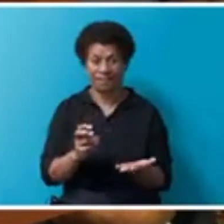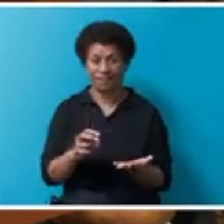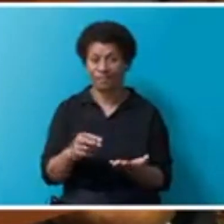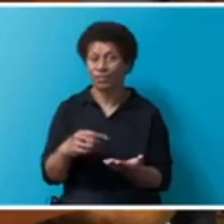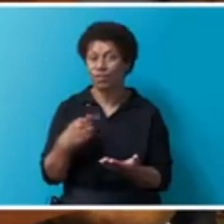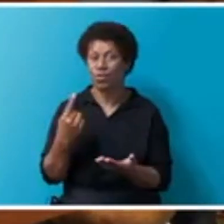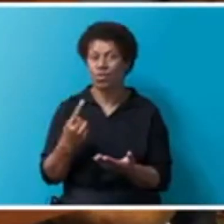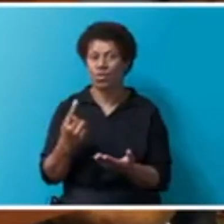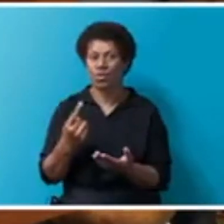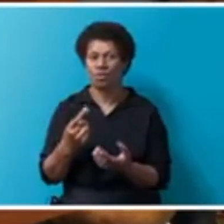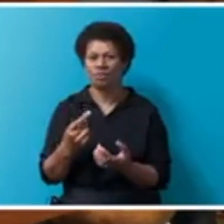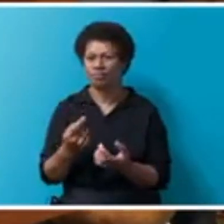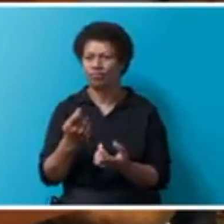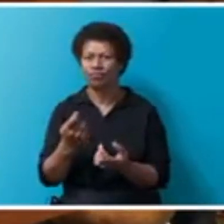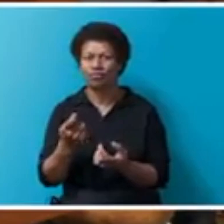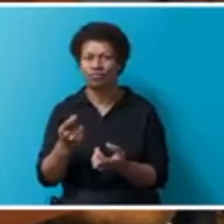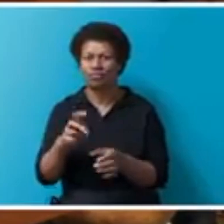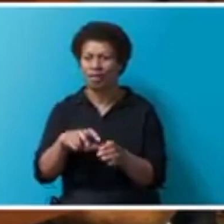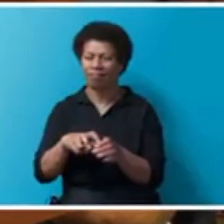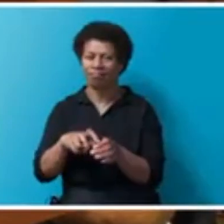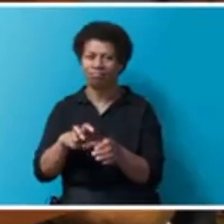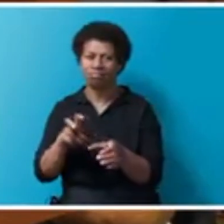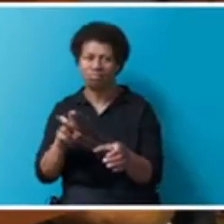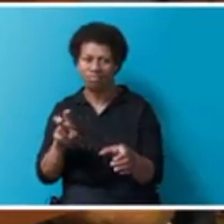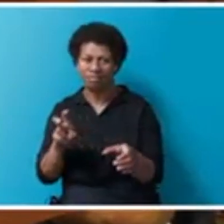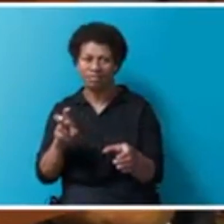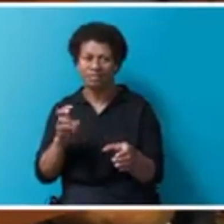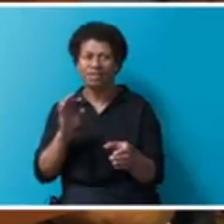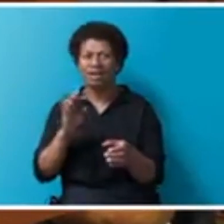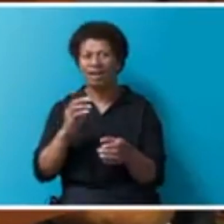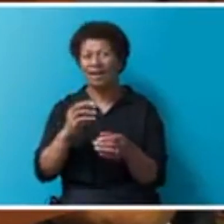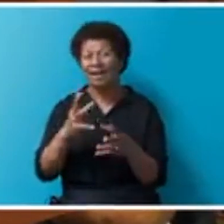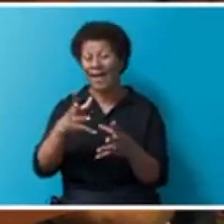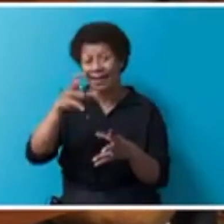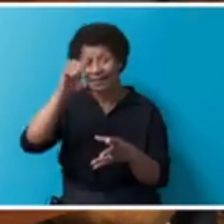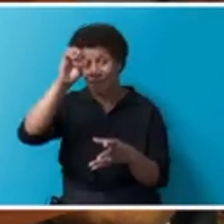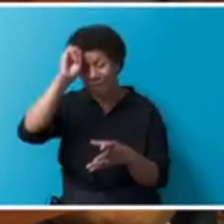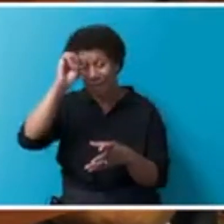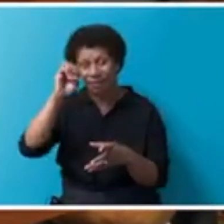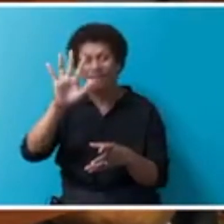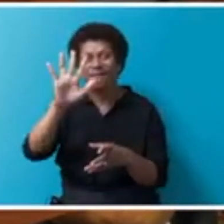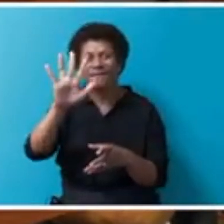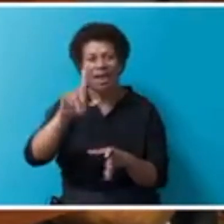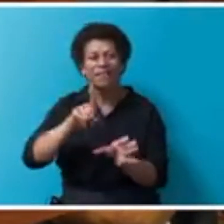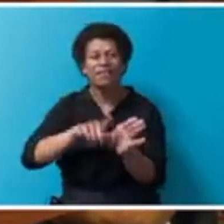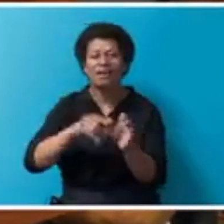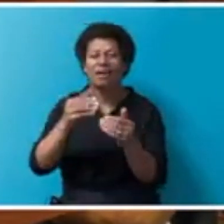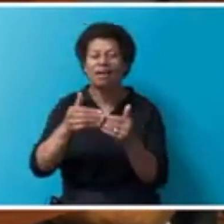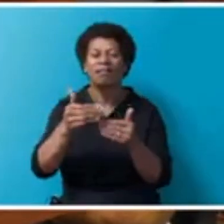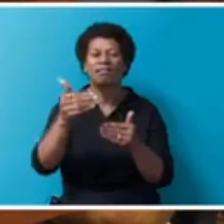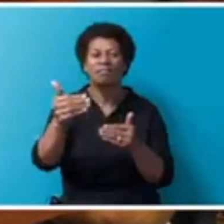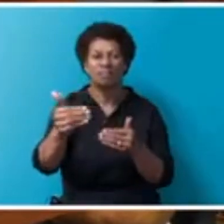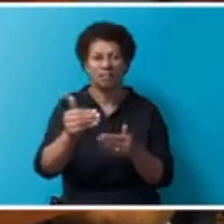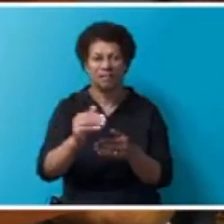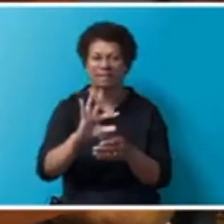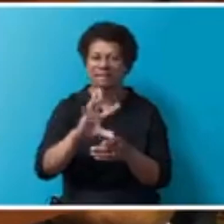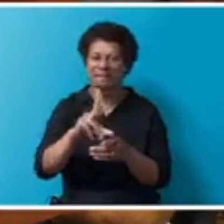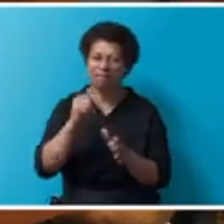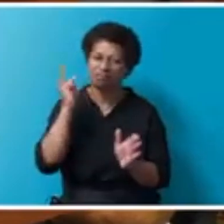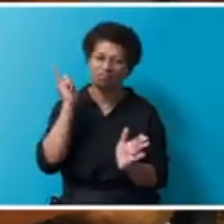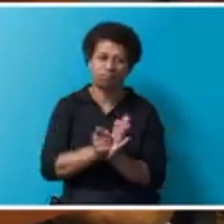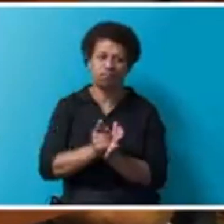suddenly retired while they were expecting to go another 5 years. Some passed away due to heart